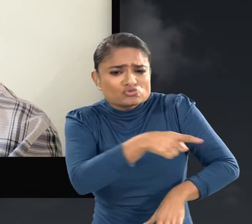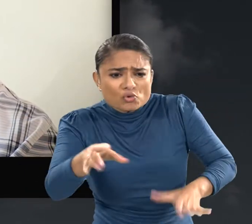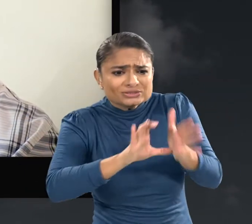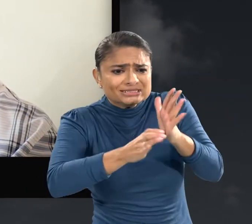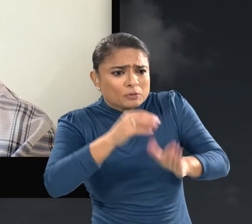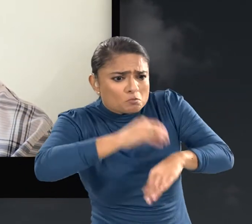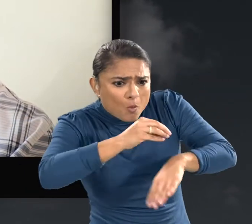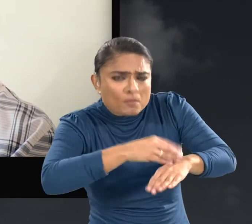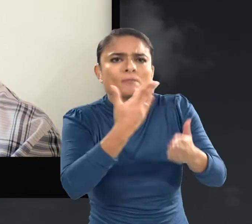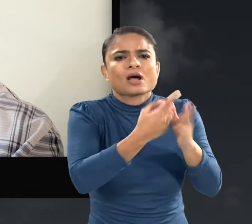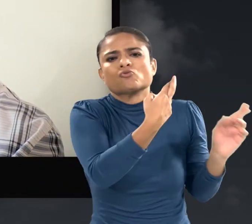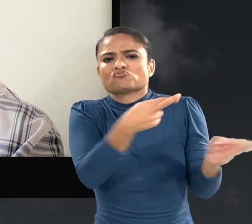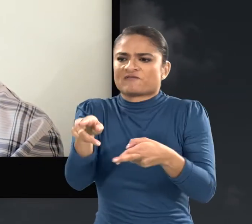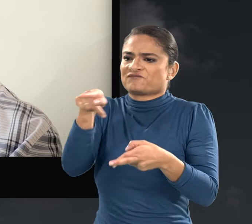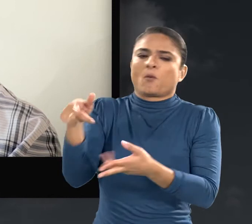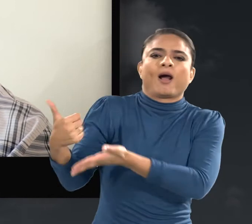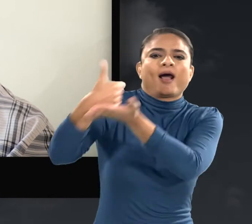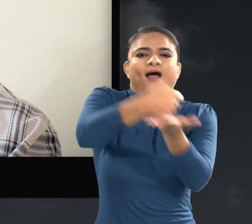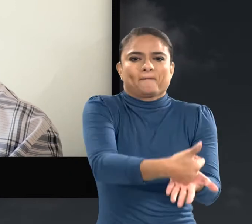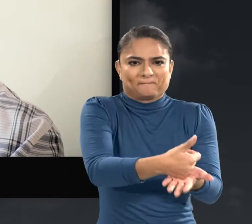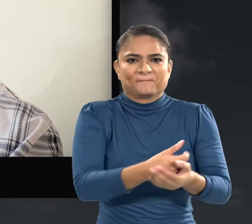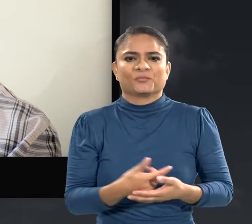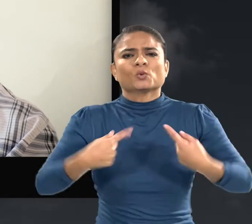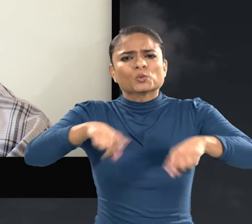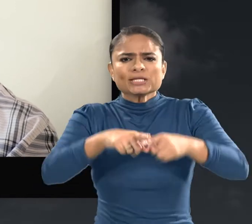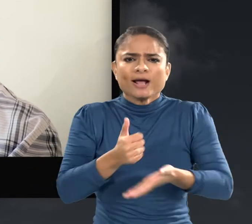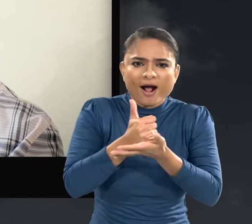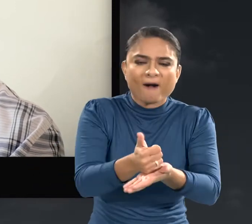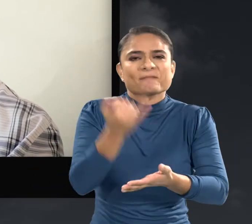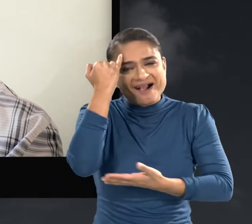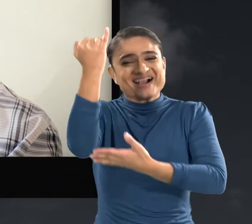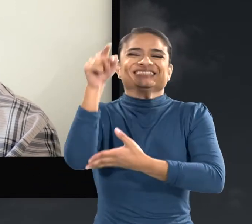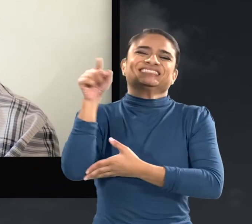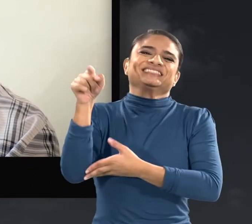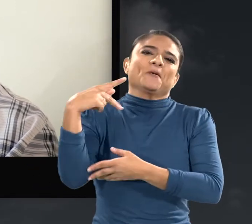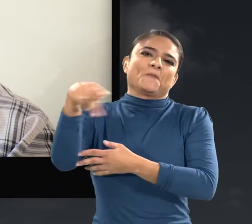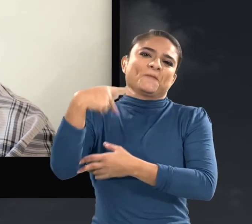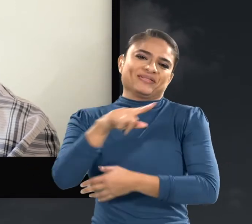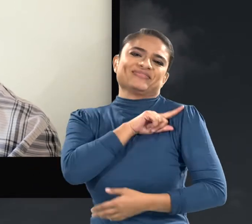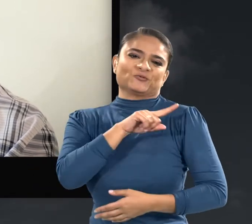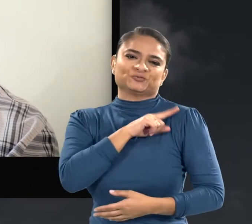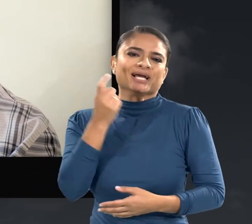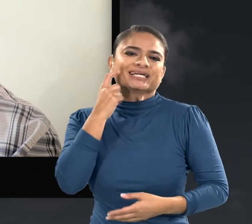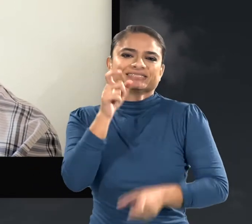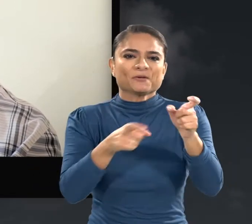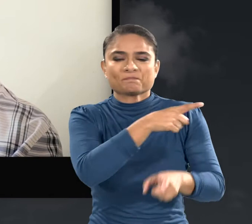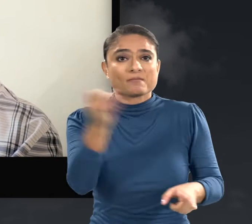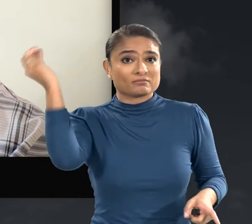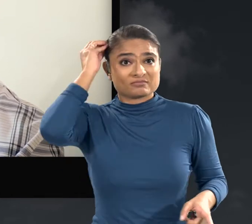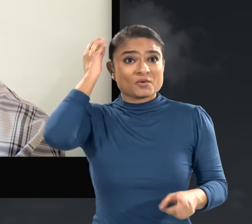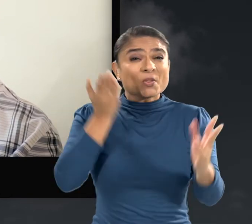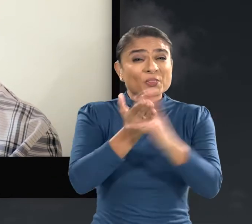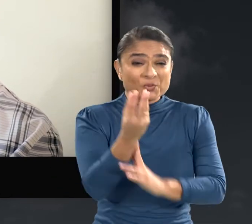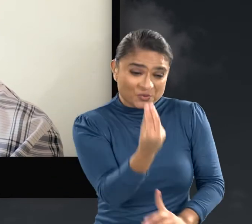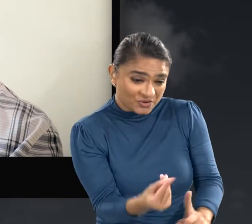child with a disability can be assisted, what rights do they have and stuff. So that's how color paper came by, out of